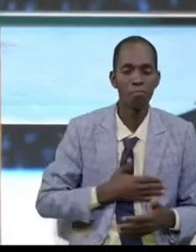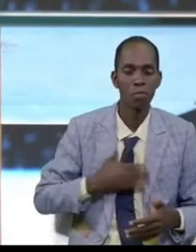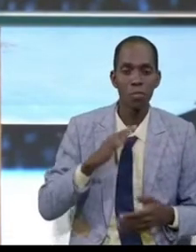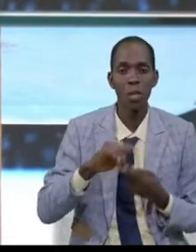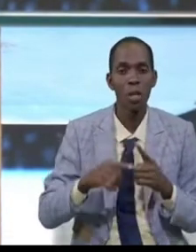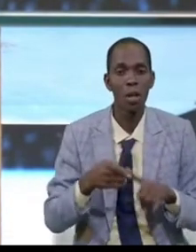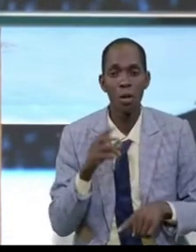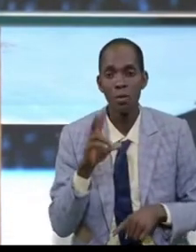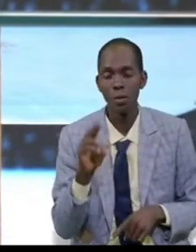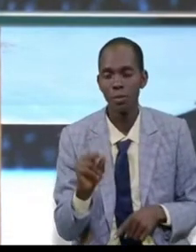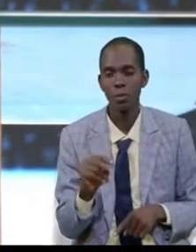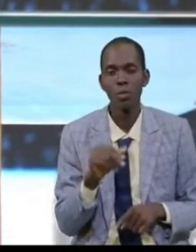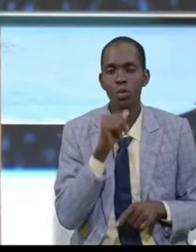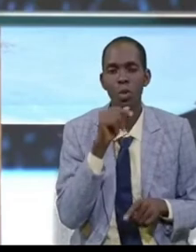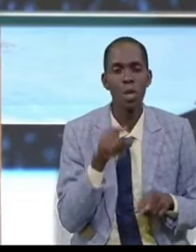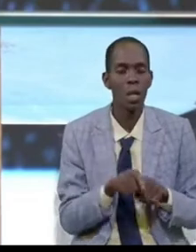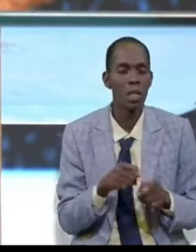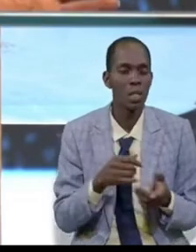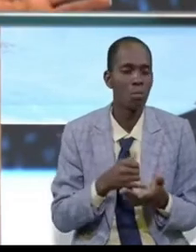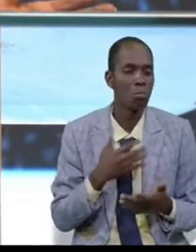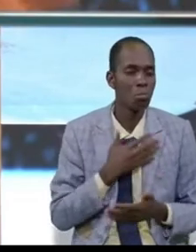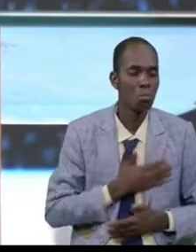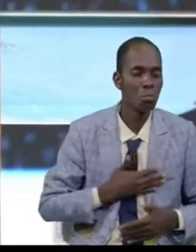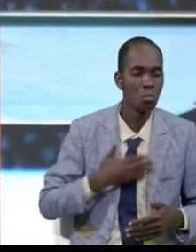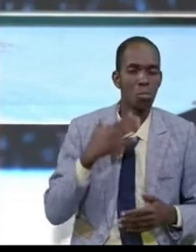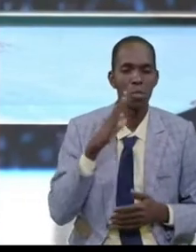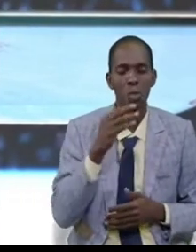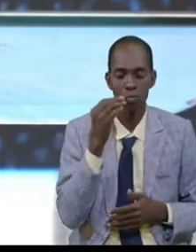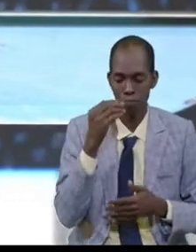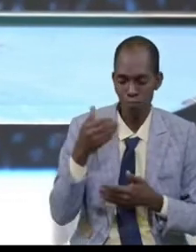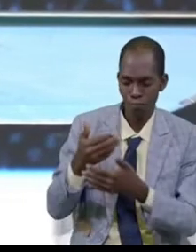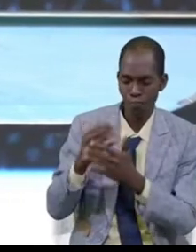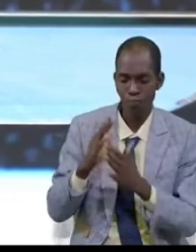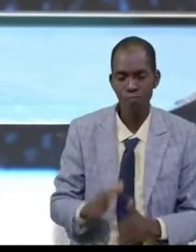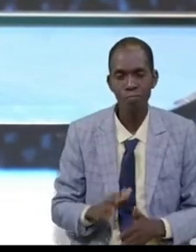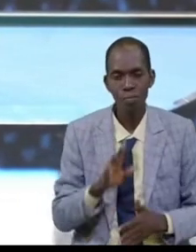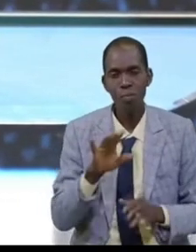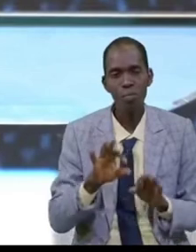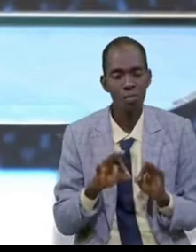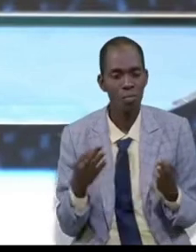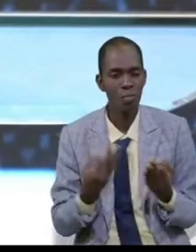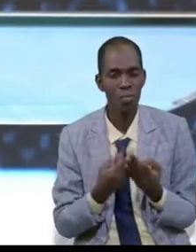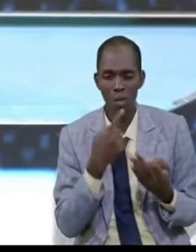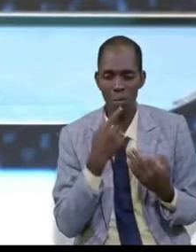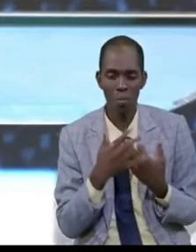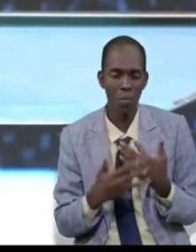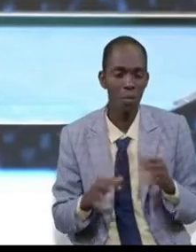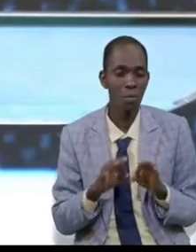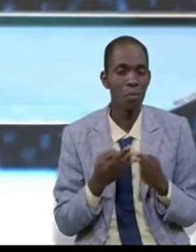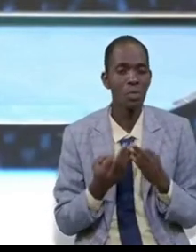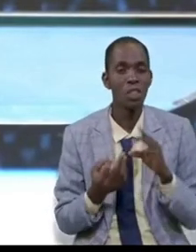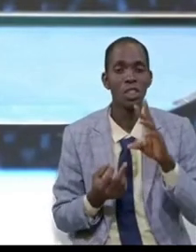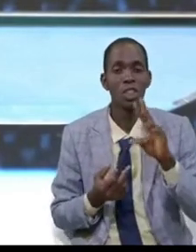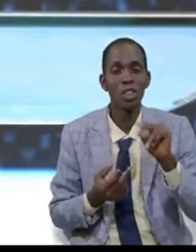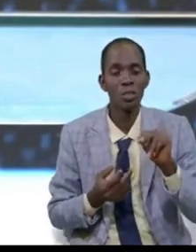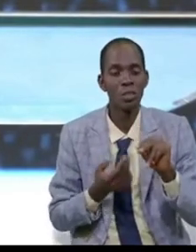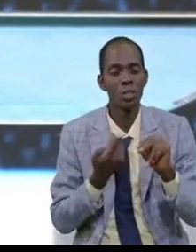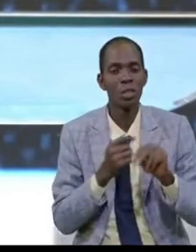friends or your brethren or your relatives, blood relations. No, the